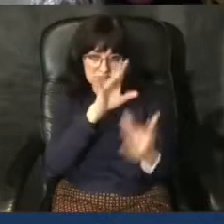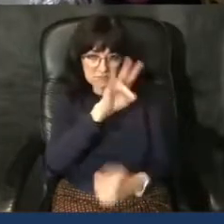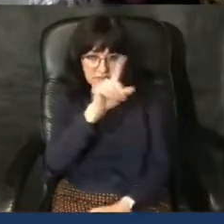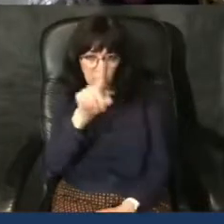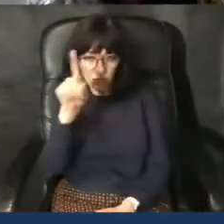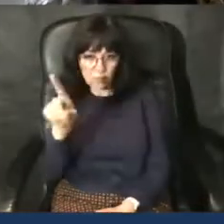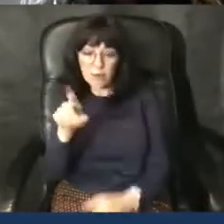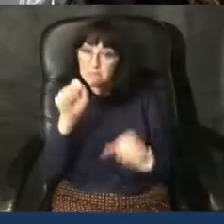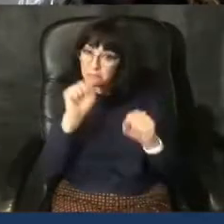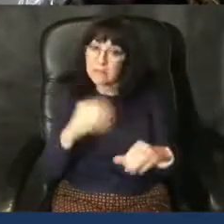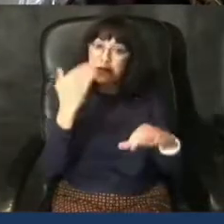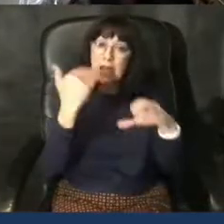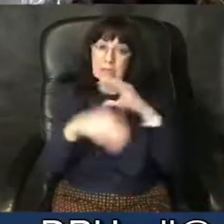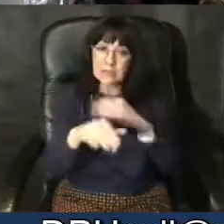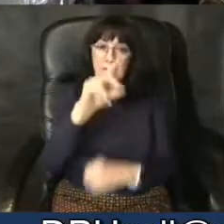questions to